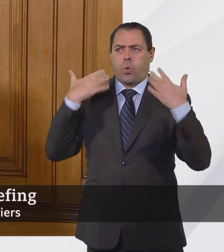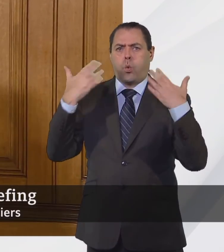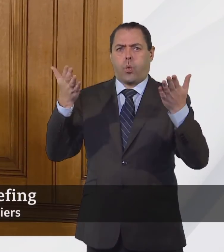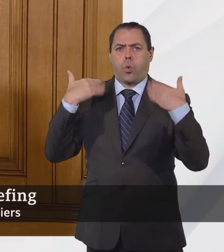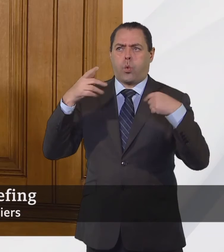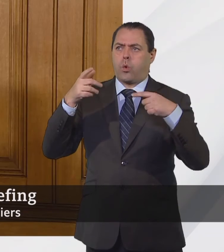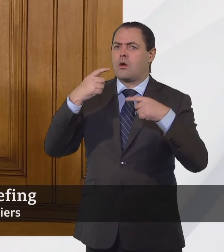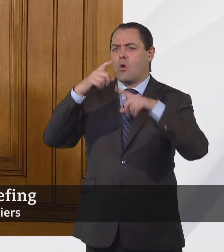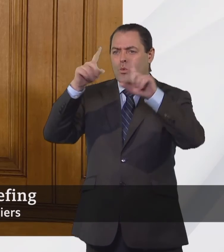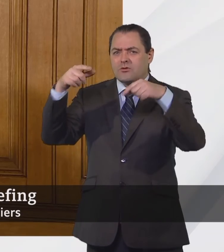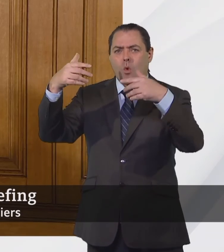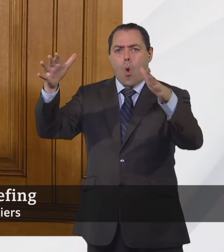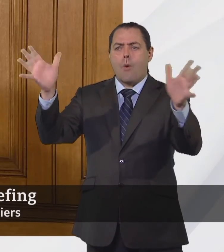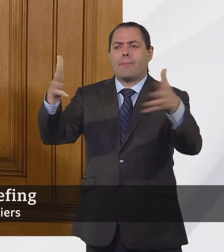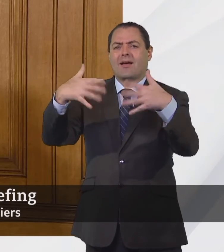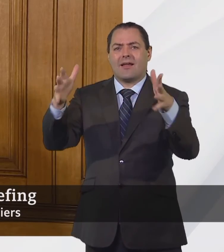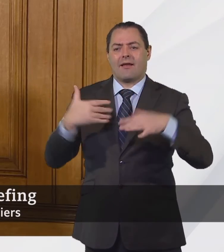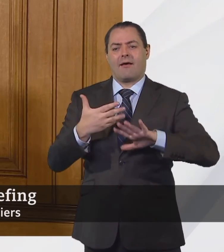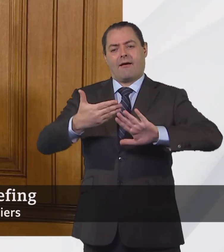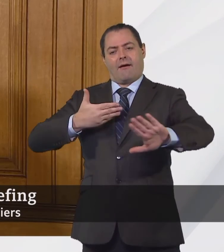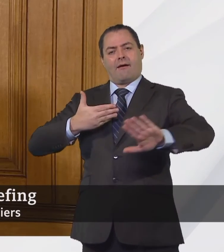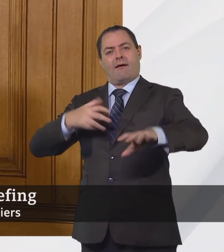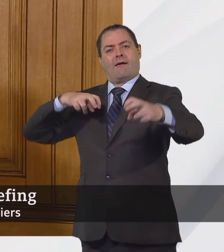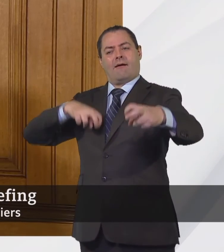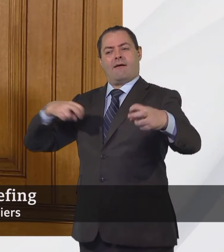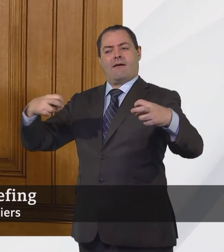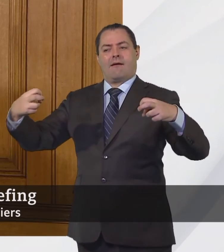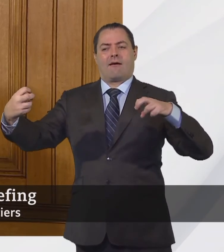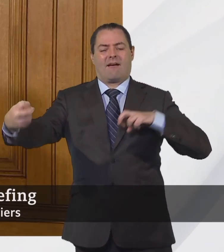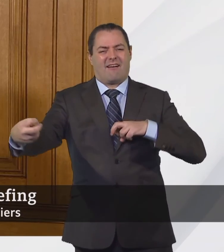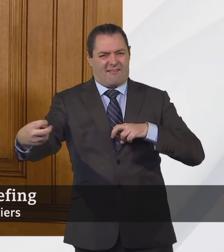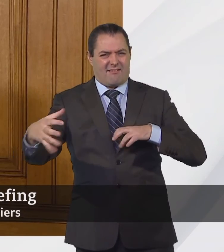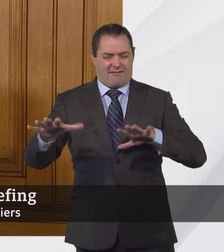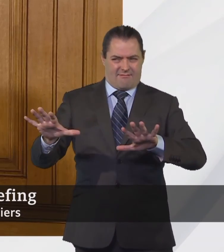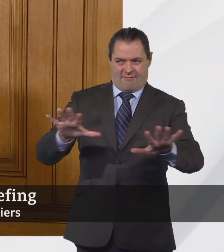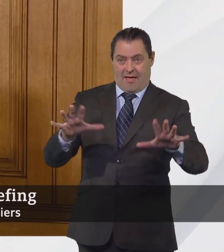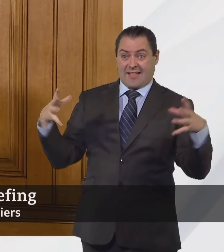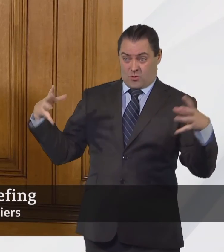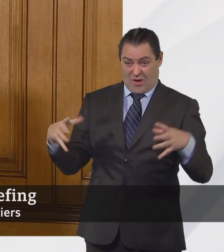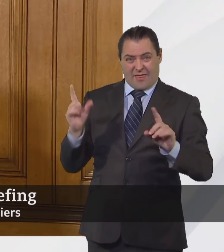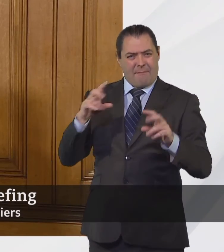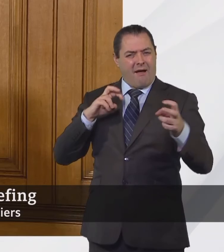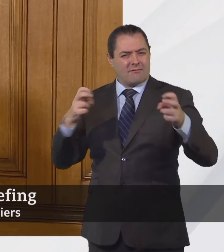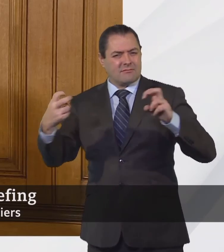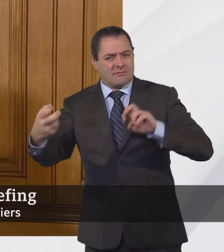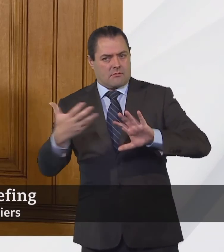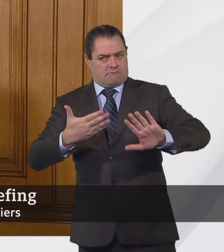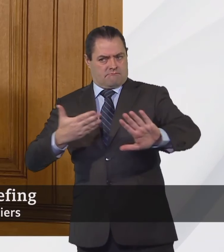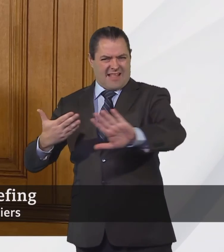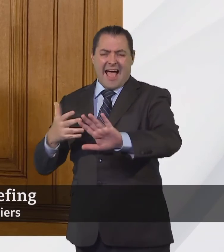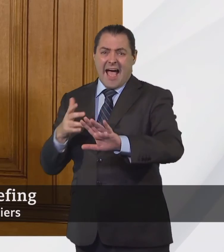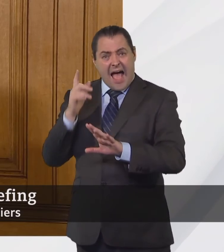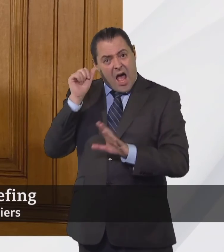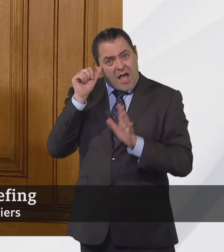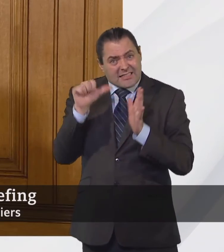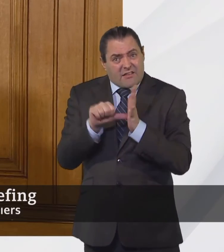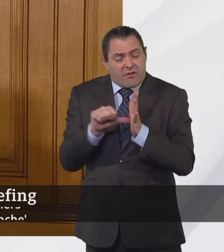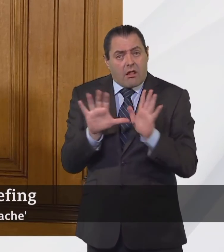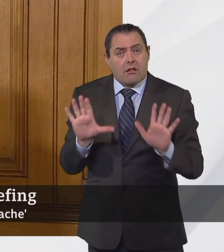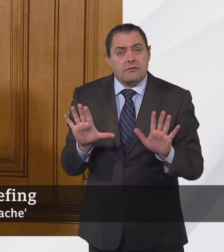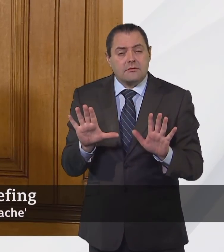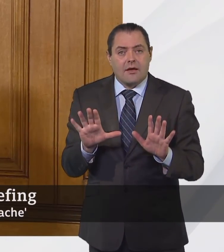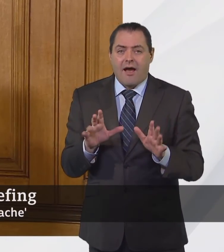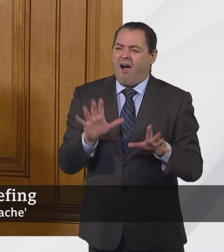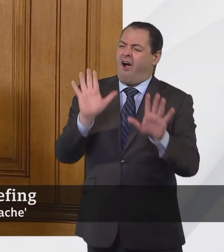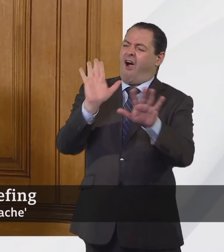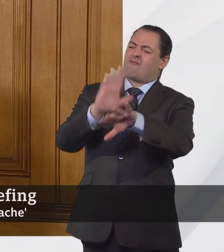precautions, keep distance where you can. It's the same basic rules that we need to apply. And I think it's difficult to do. It's not going to be a normal